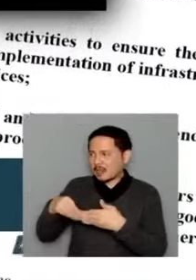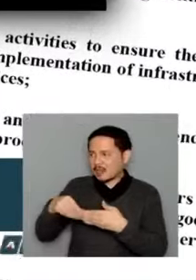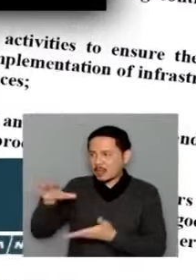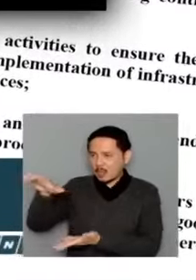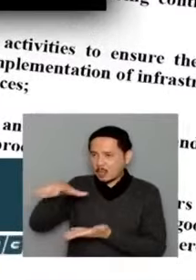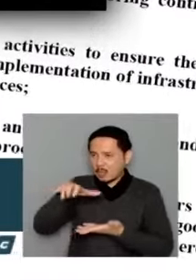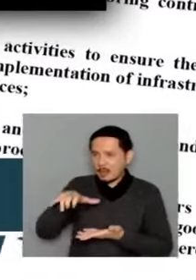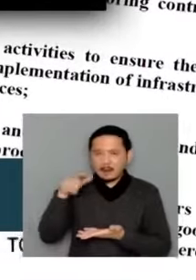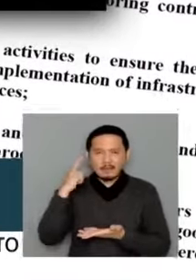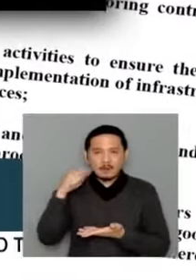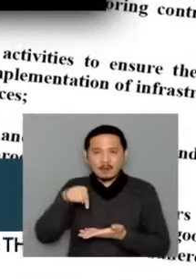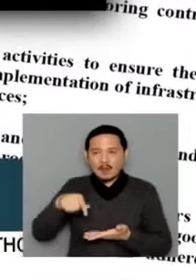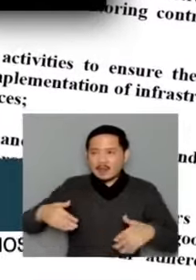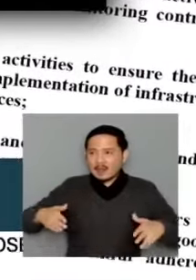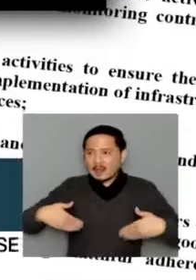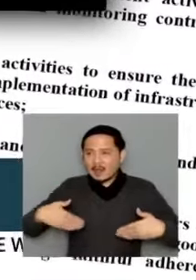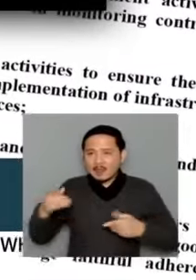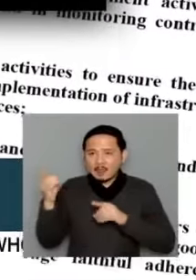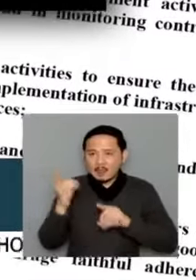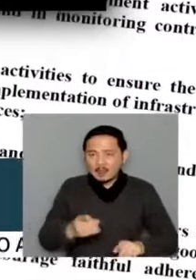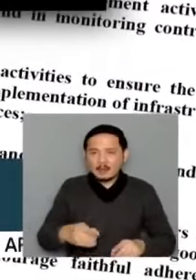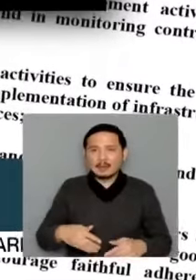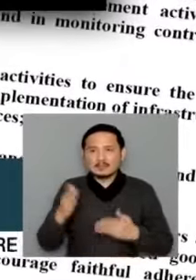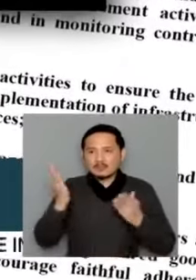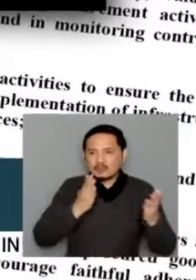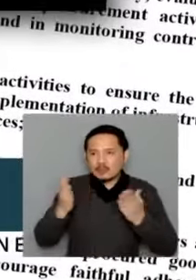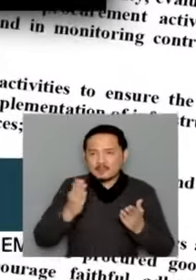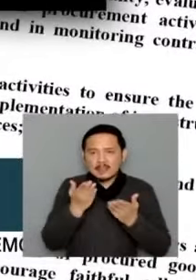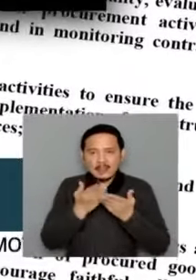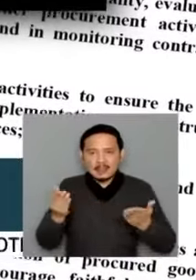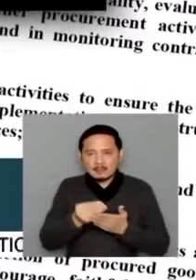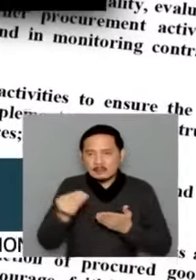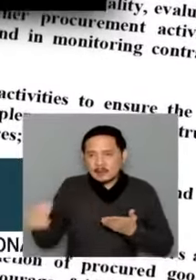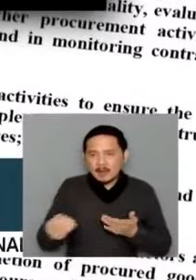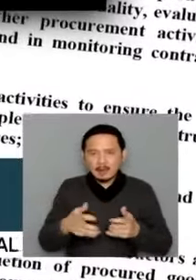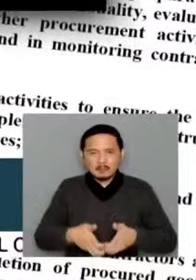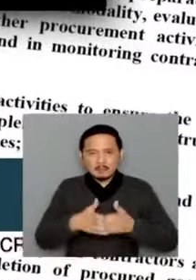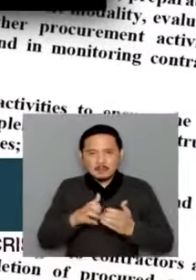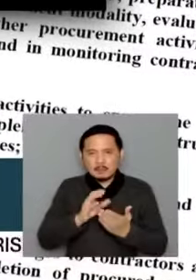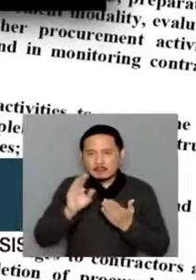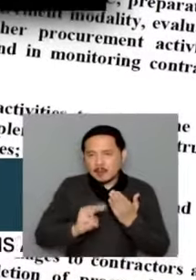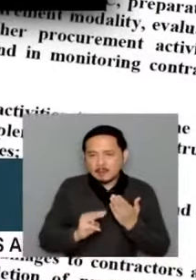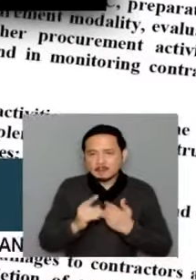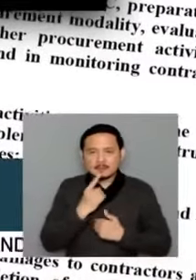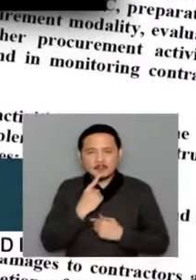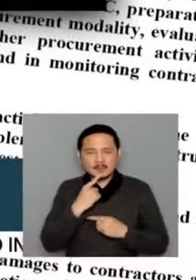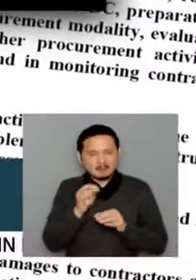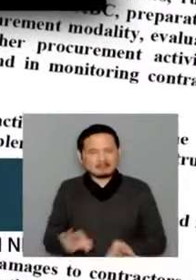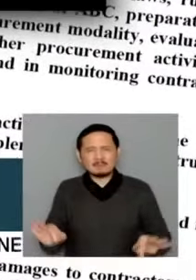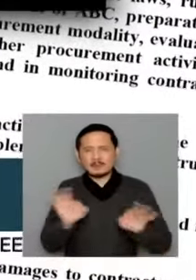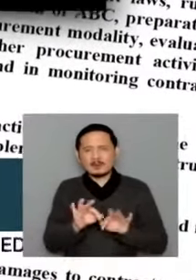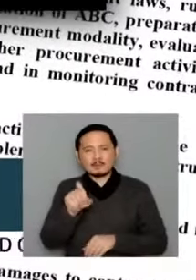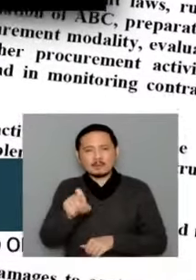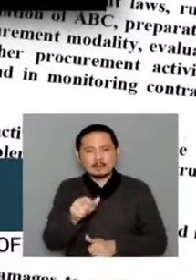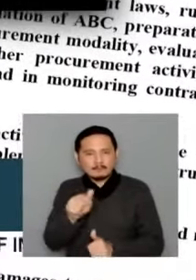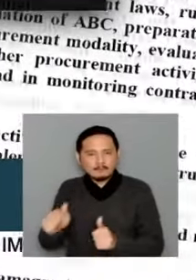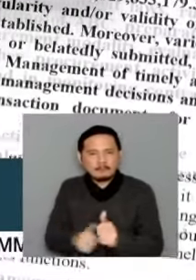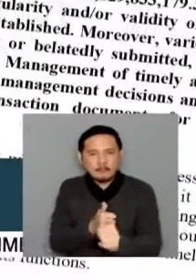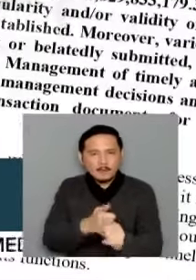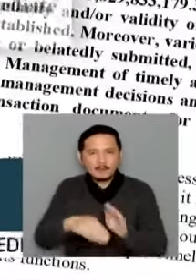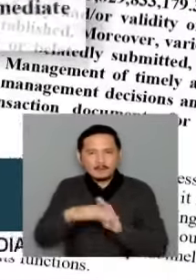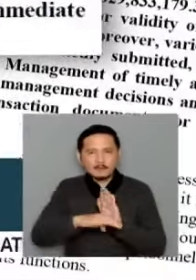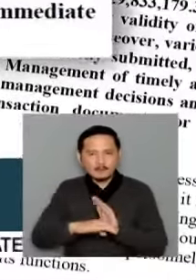and completion of procured goods, services, and infrastructure projects to encourage faithful adherence and timely execution of